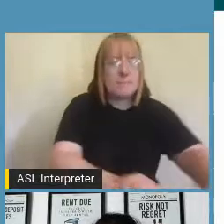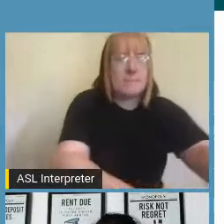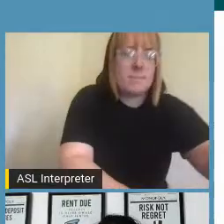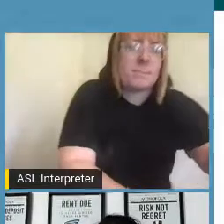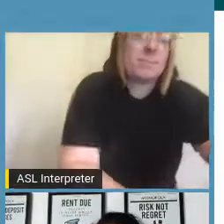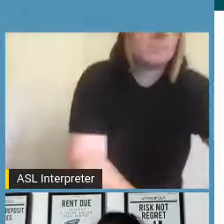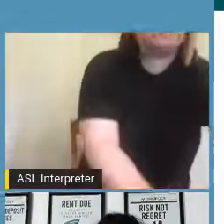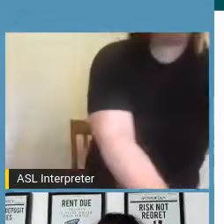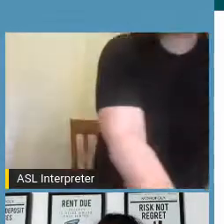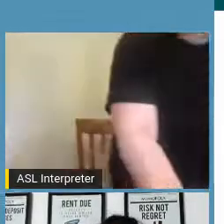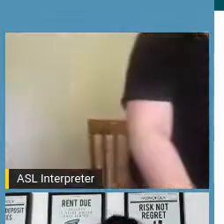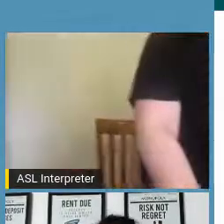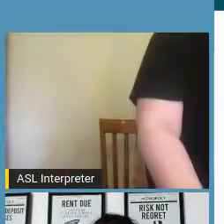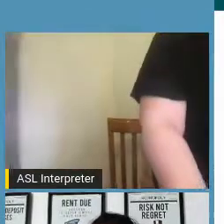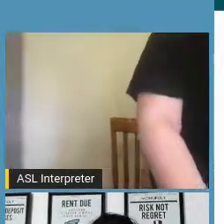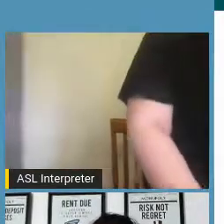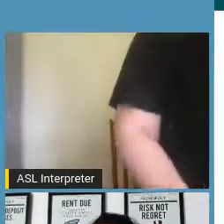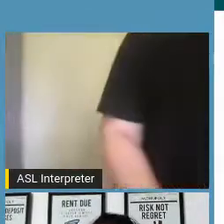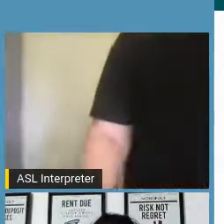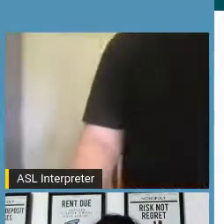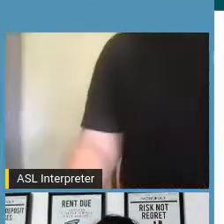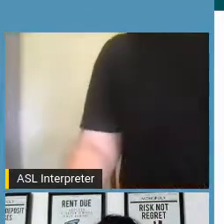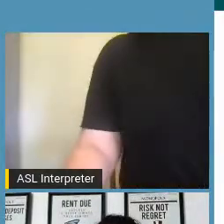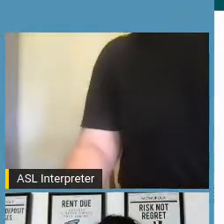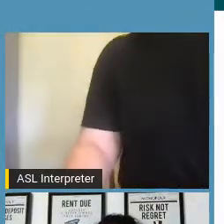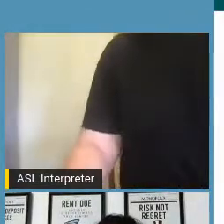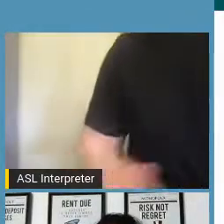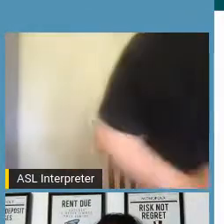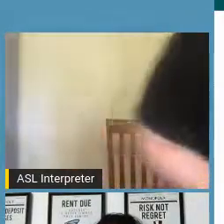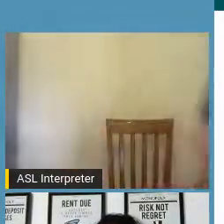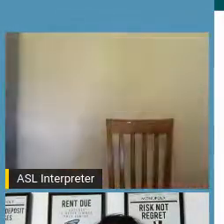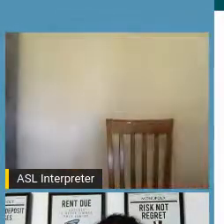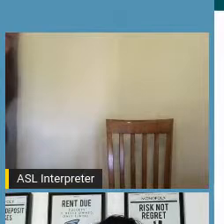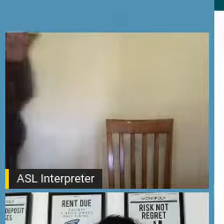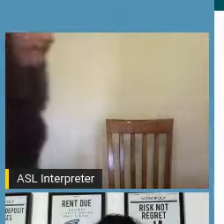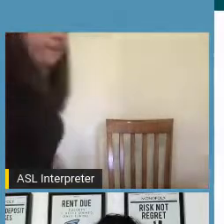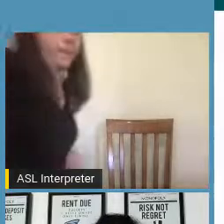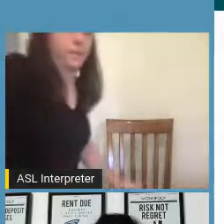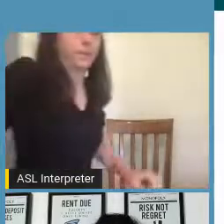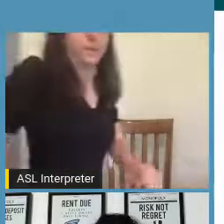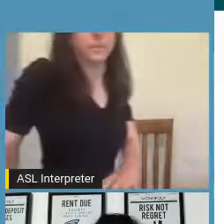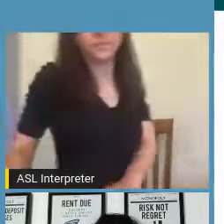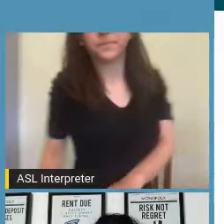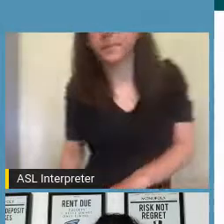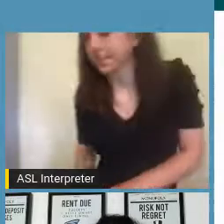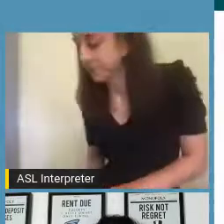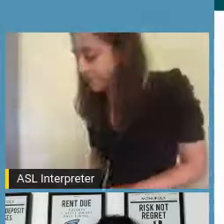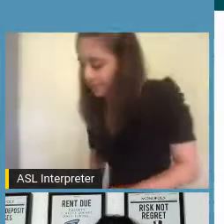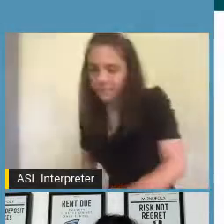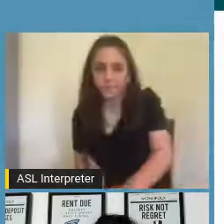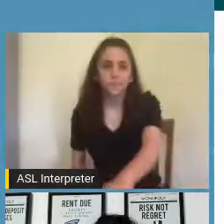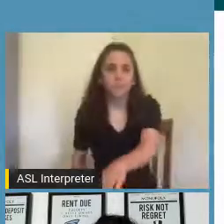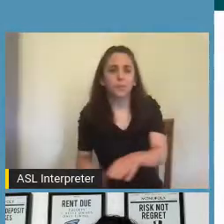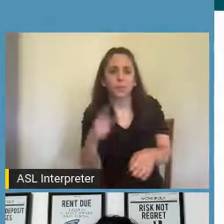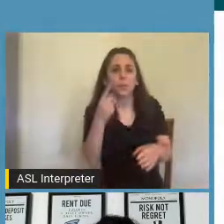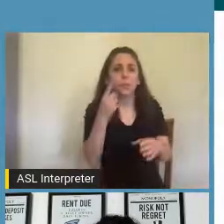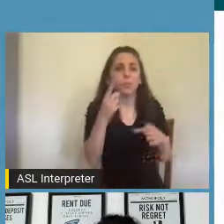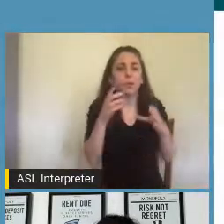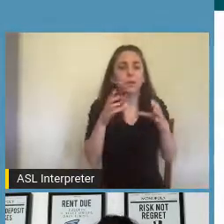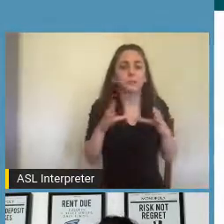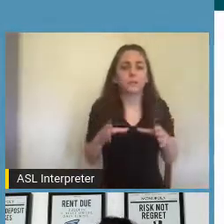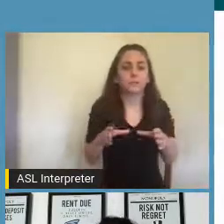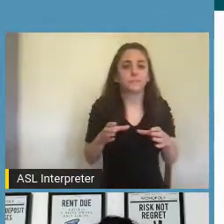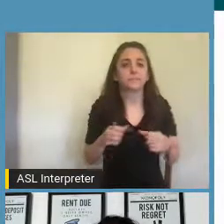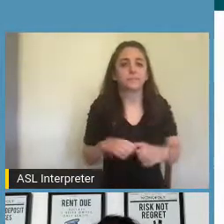And based on that 2-story kind of outline that I shared, which was for one of our clients, Get Cities, I'll